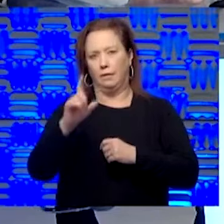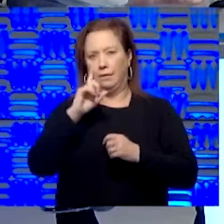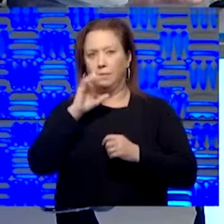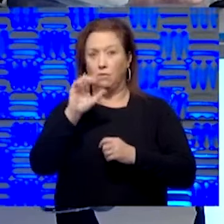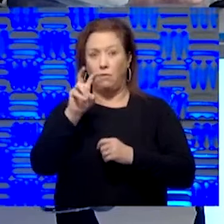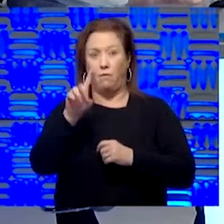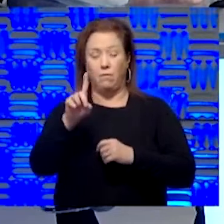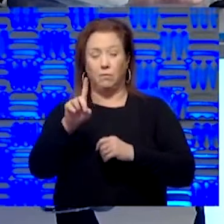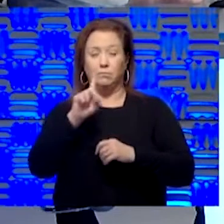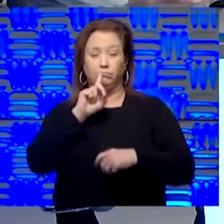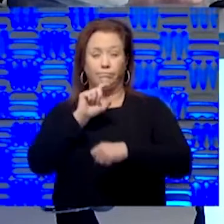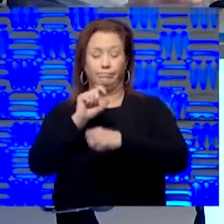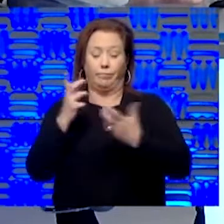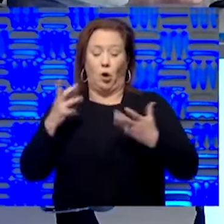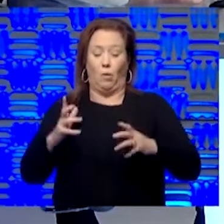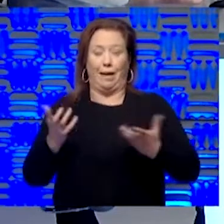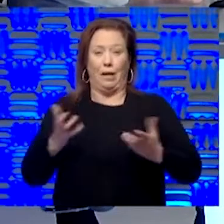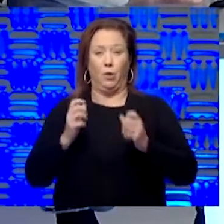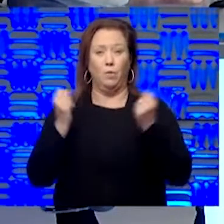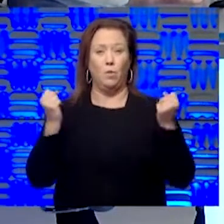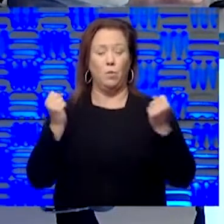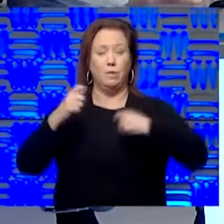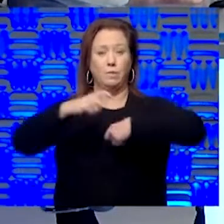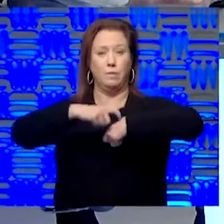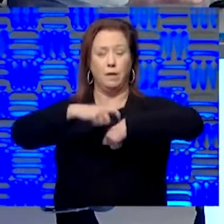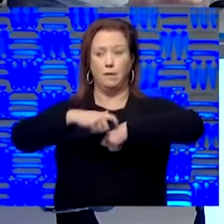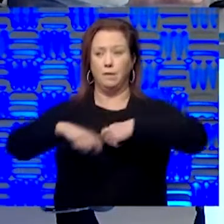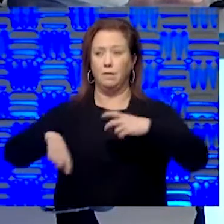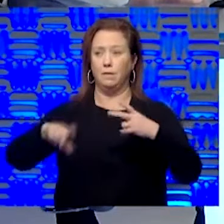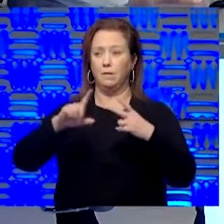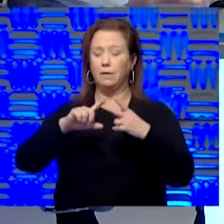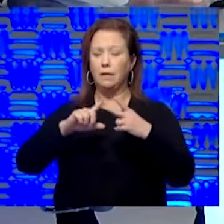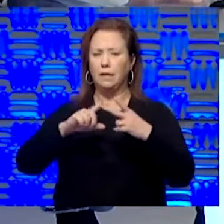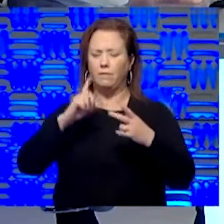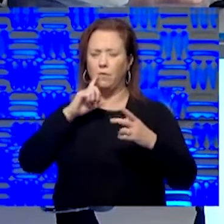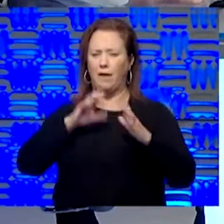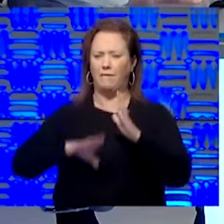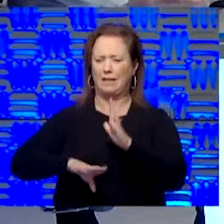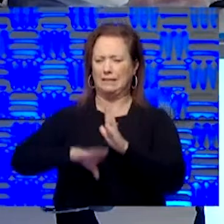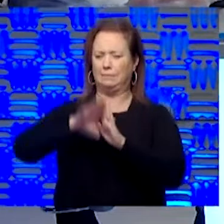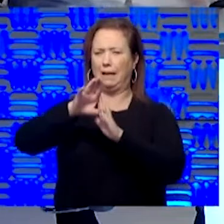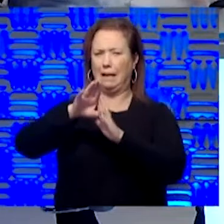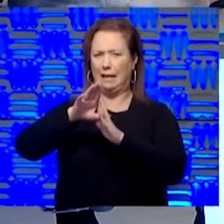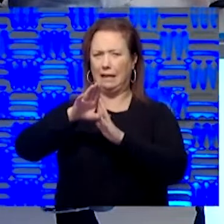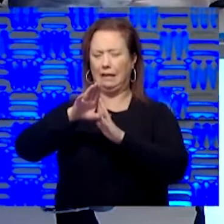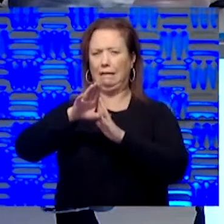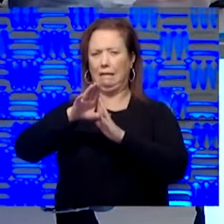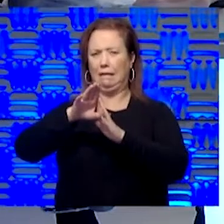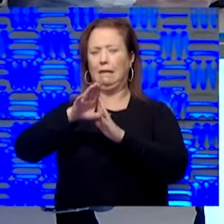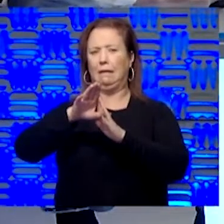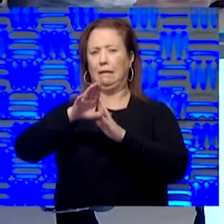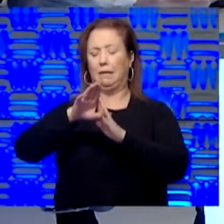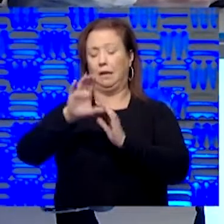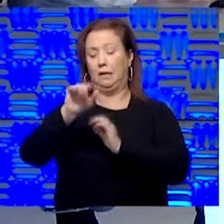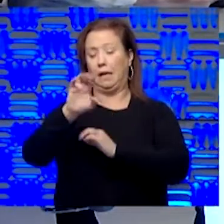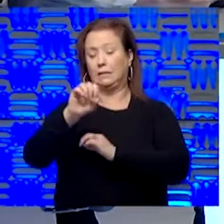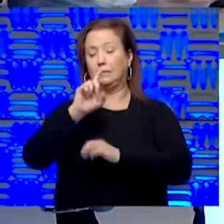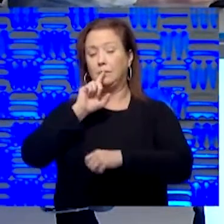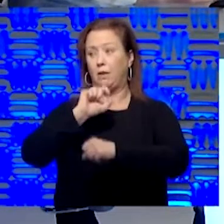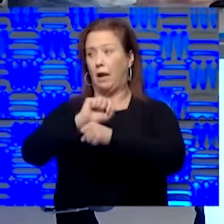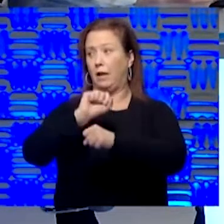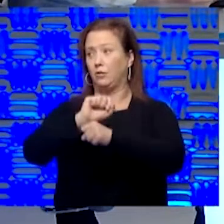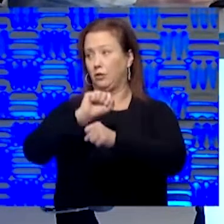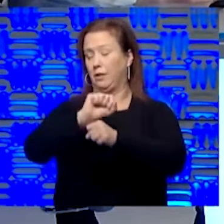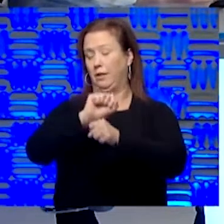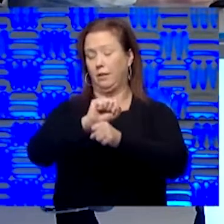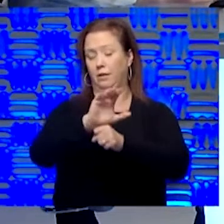asking if you've had a spike in difficult to manage cases that you now suspect were actually COVID positive. Yeah, those are